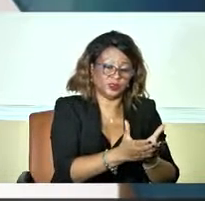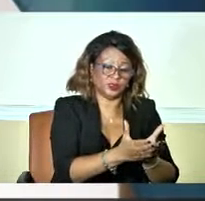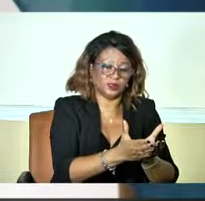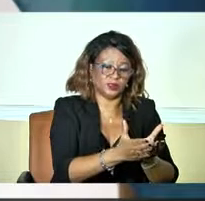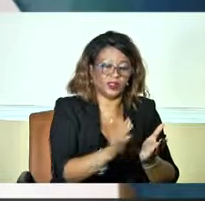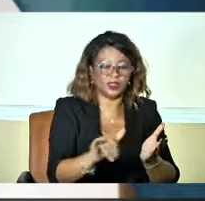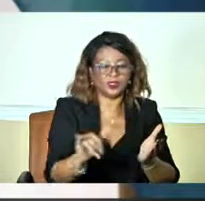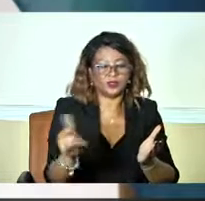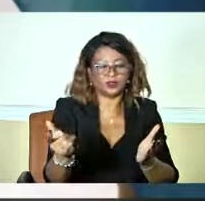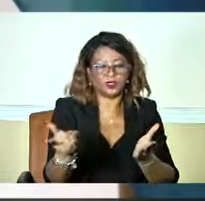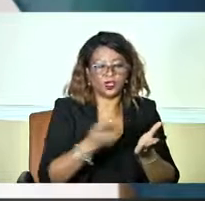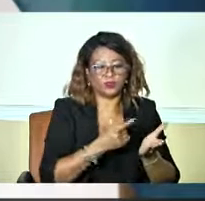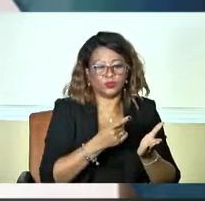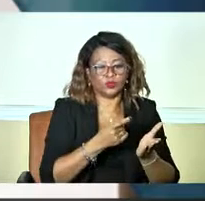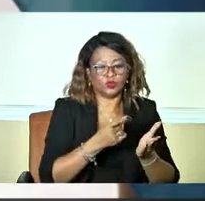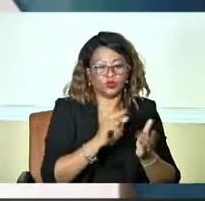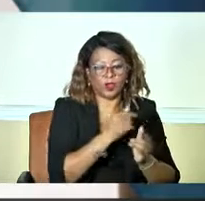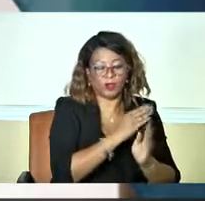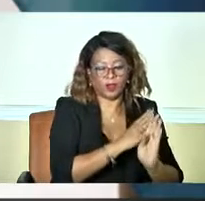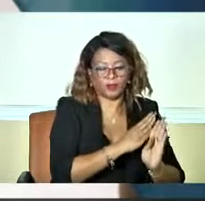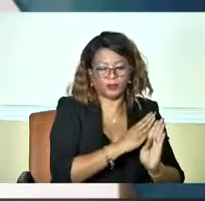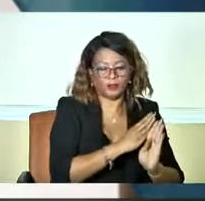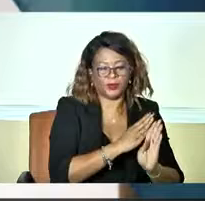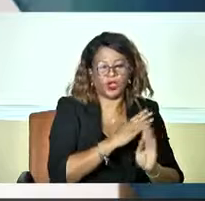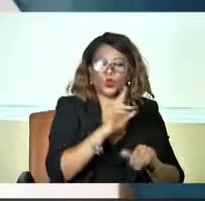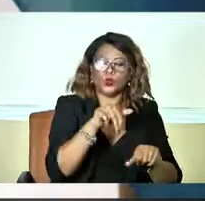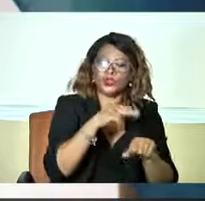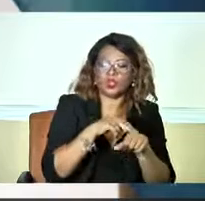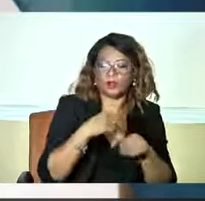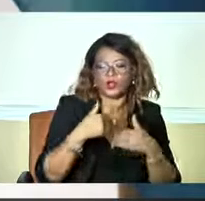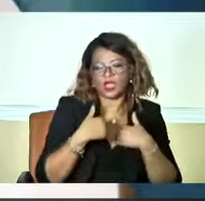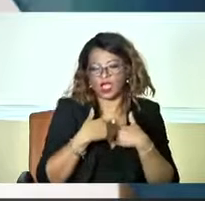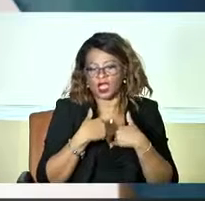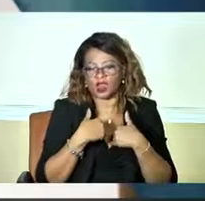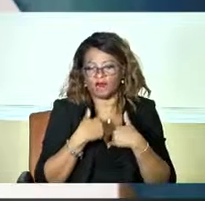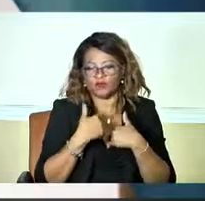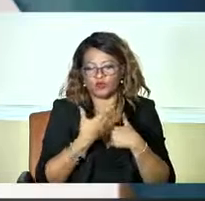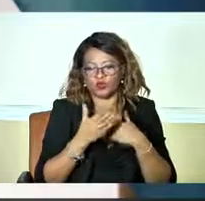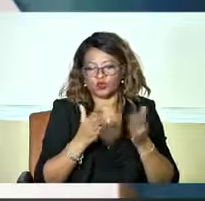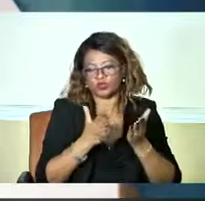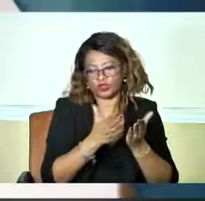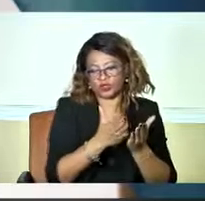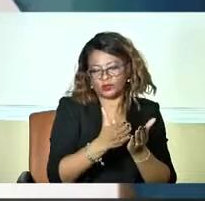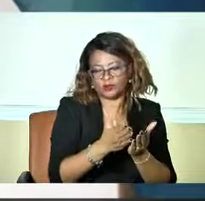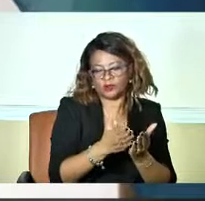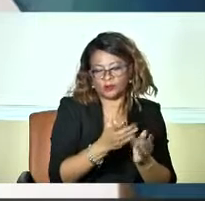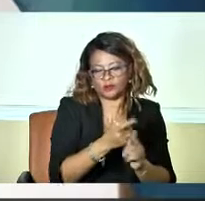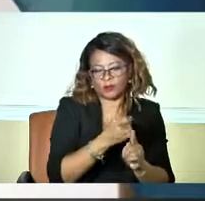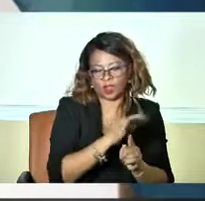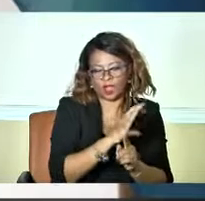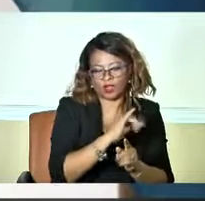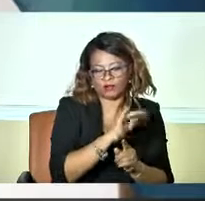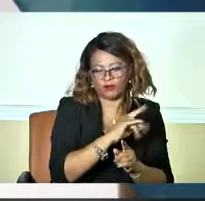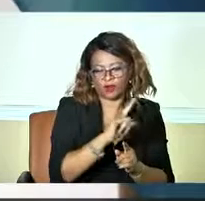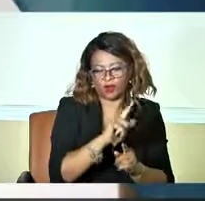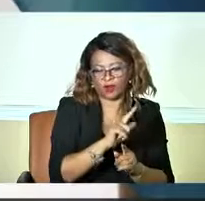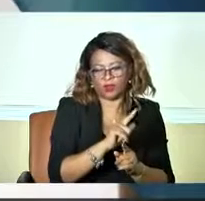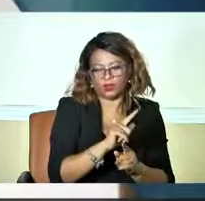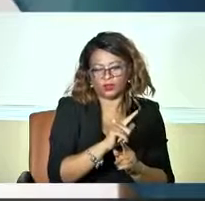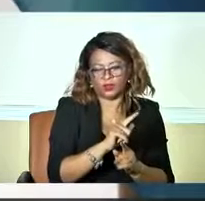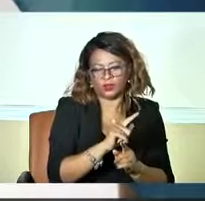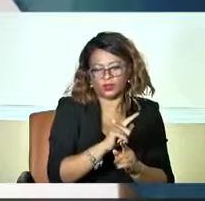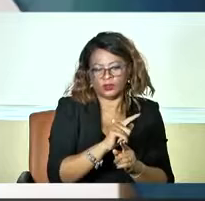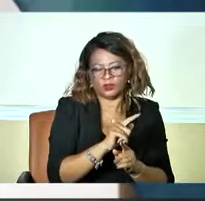to Grand Bahama. We normally have those cruise ships that come from Carnival, and there's also